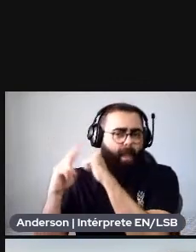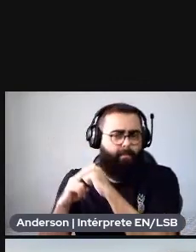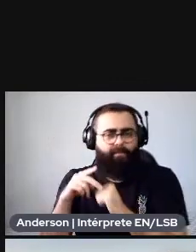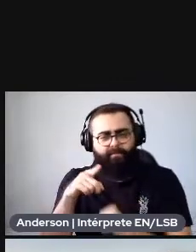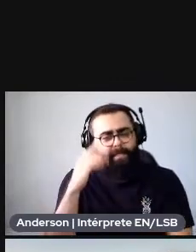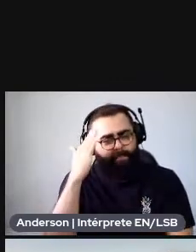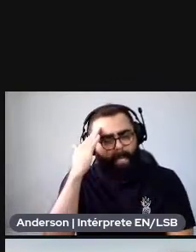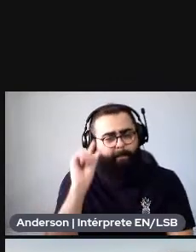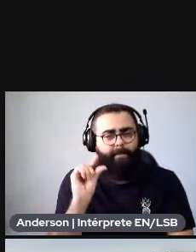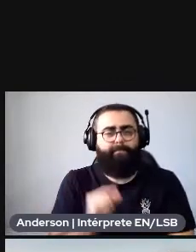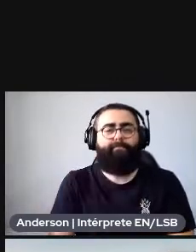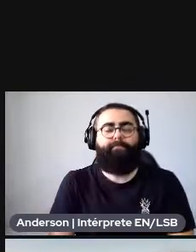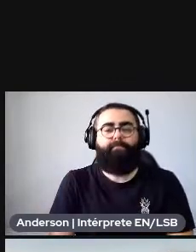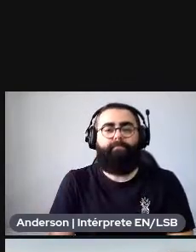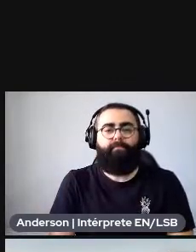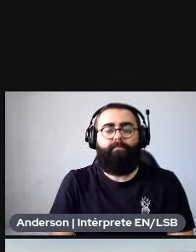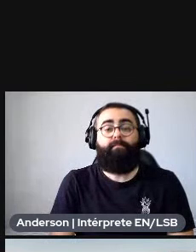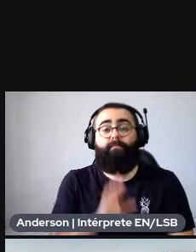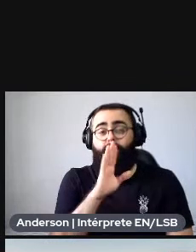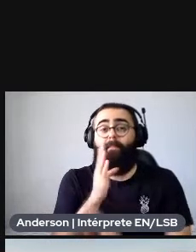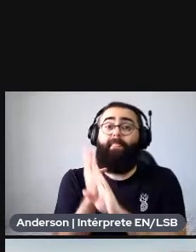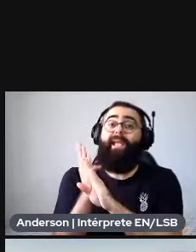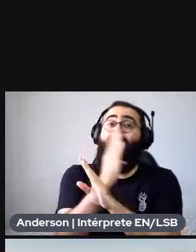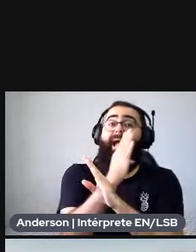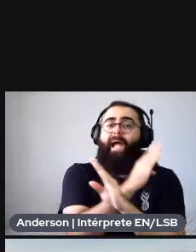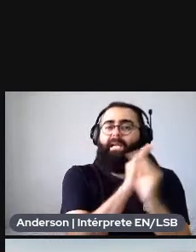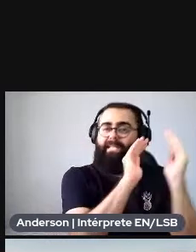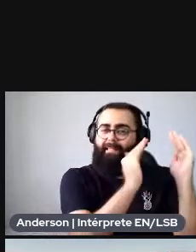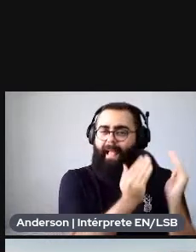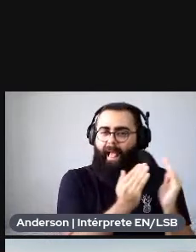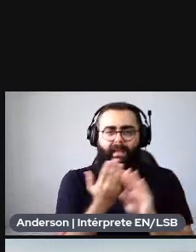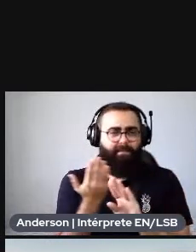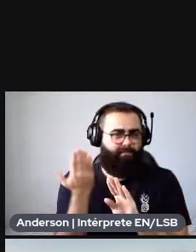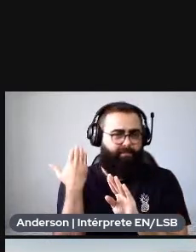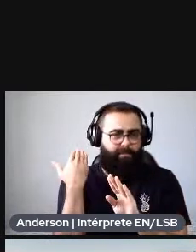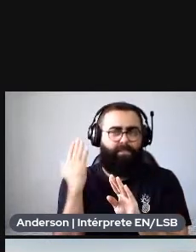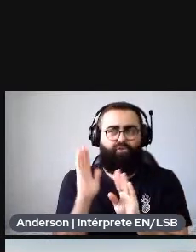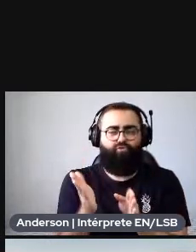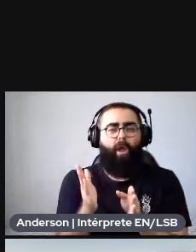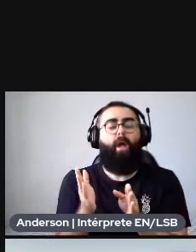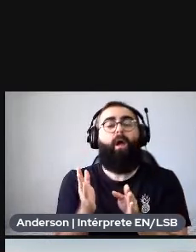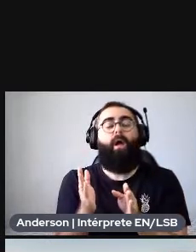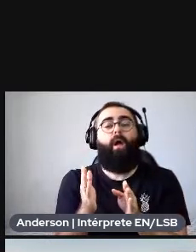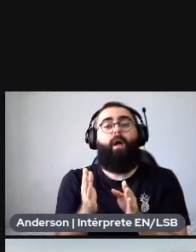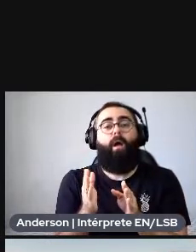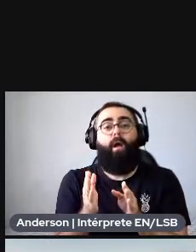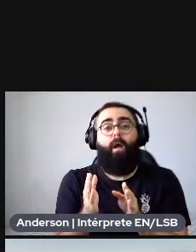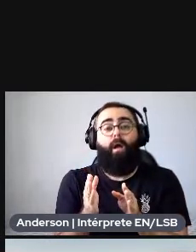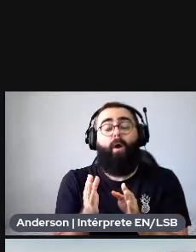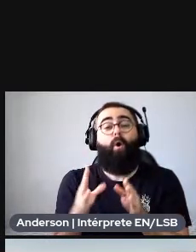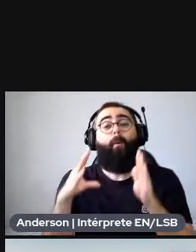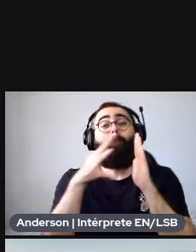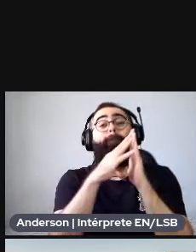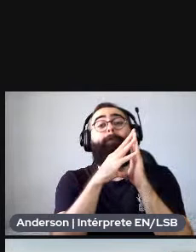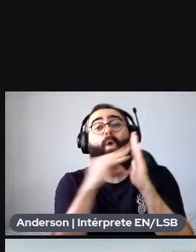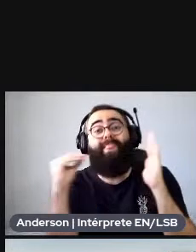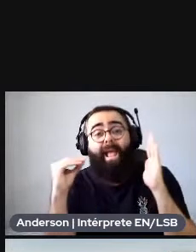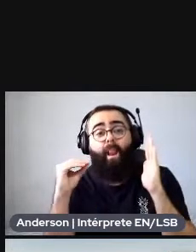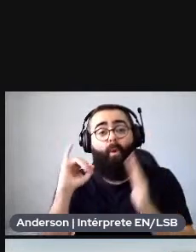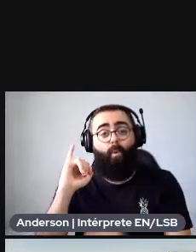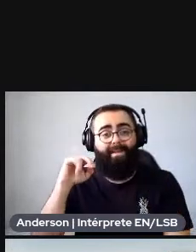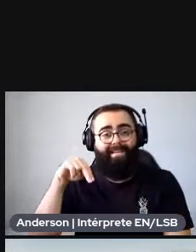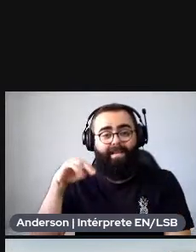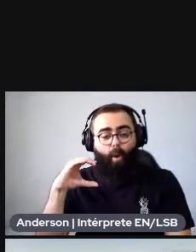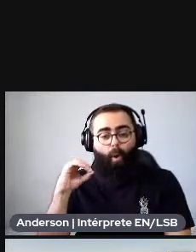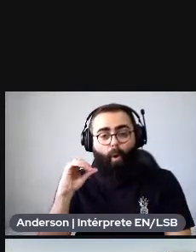previous analysis showed that, in fact, that inchoative schema developed already in the 13th